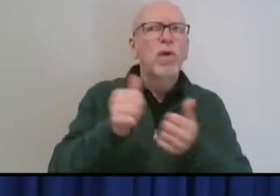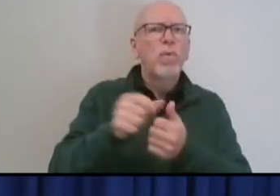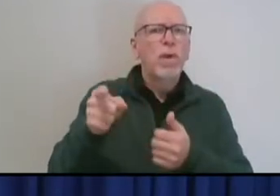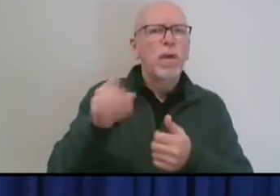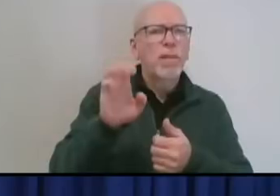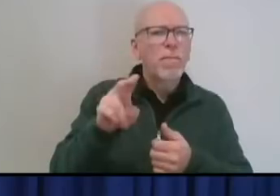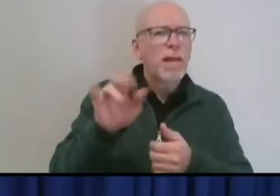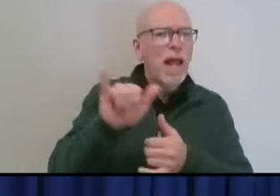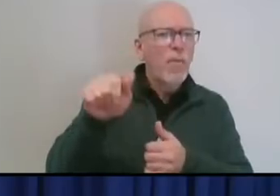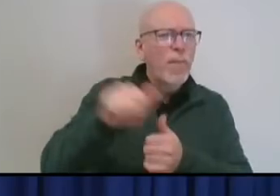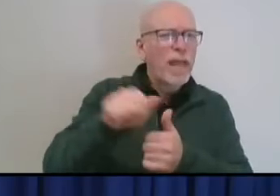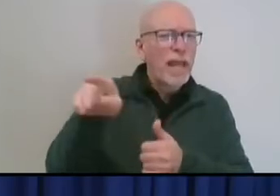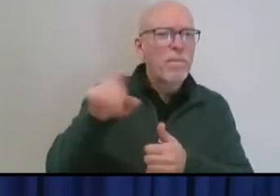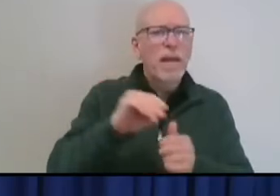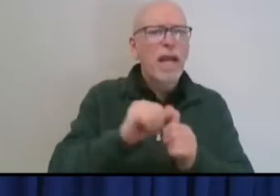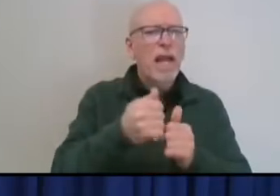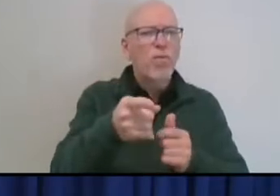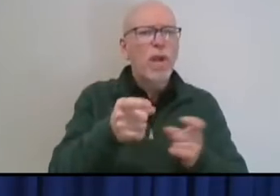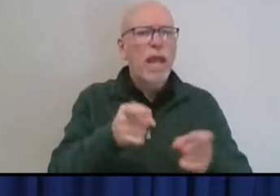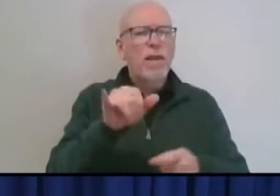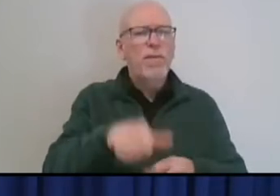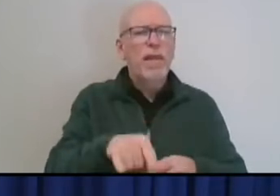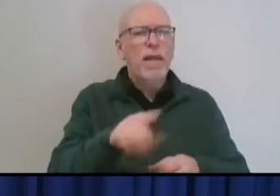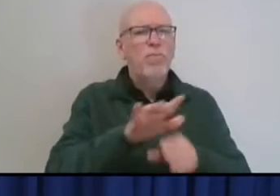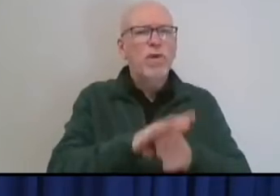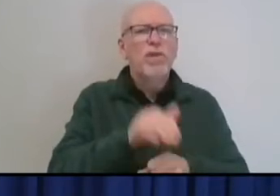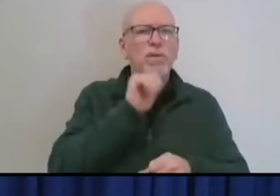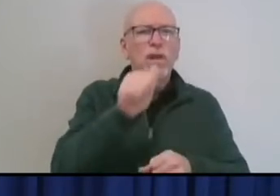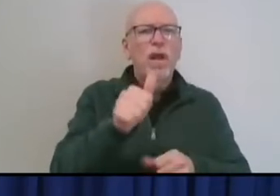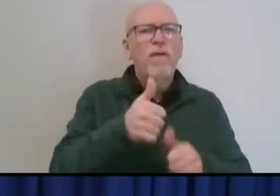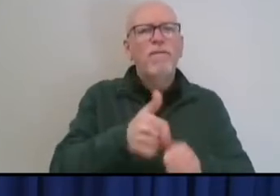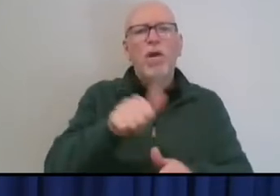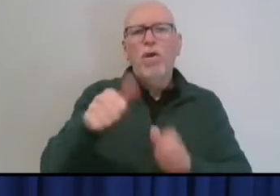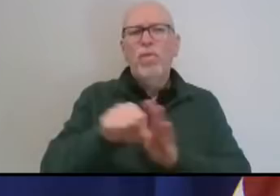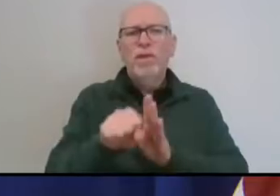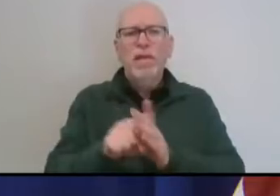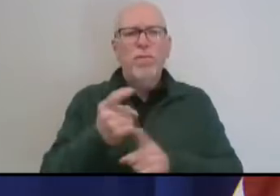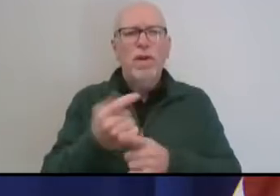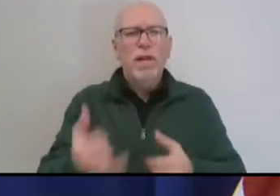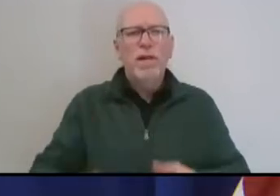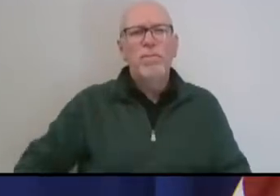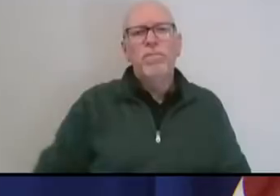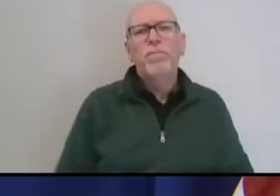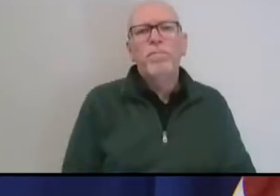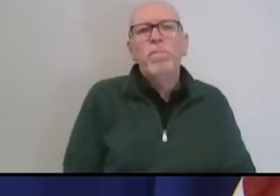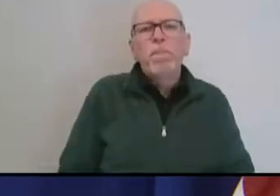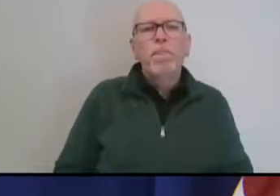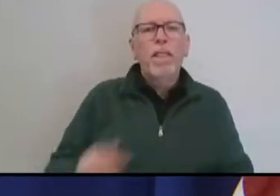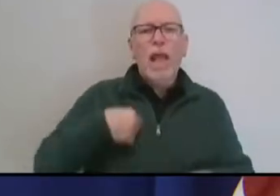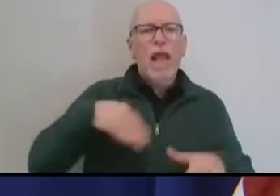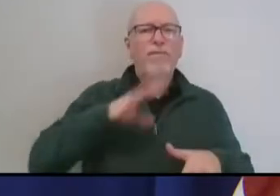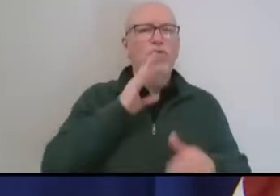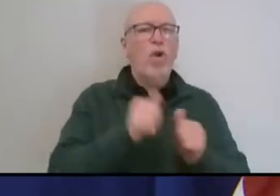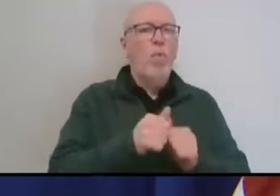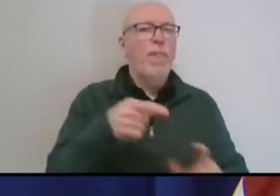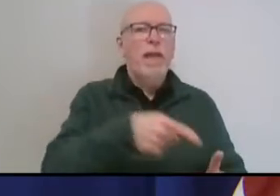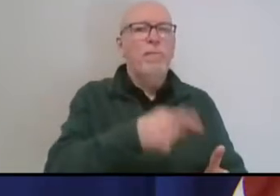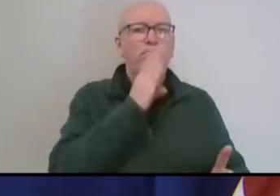with him, and how are you kind of handling this pressure to not follow those other states right now? Yeah, I've not talked to him